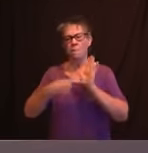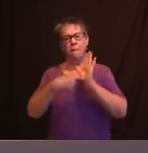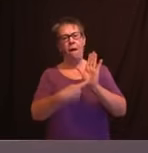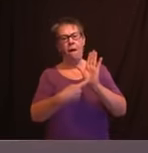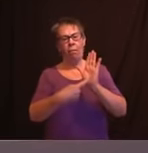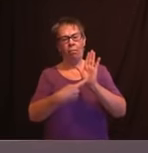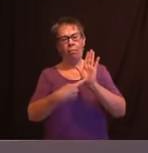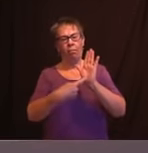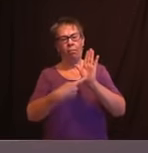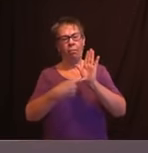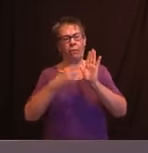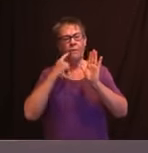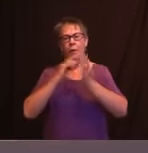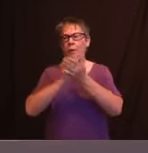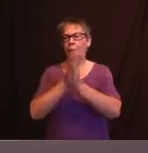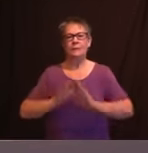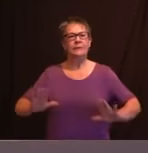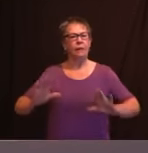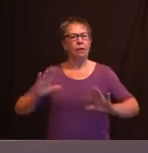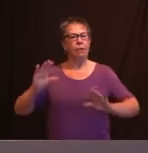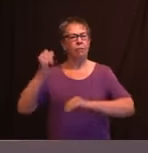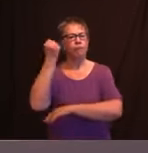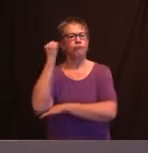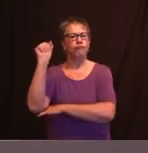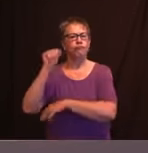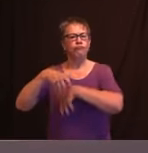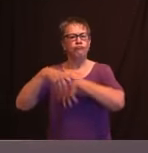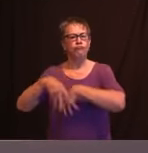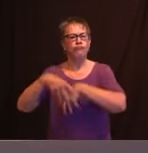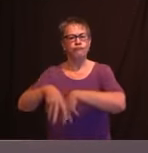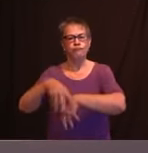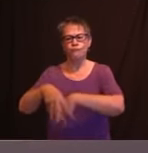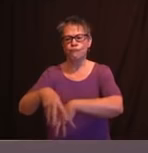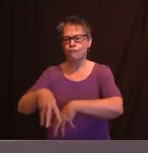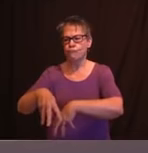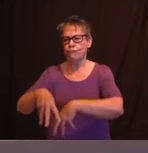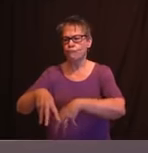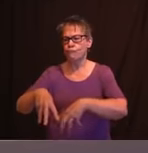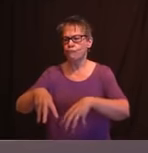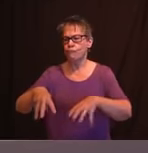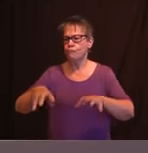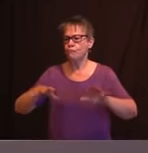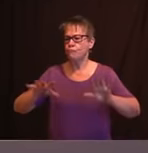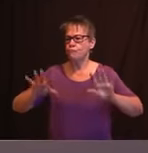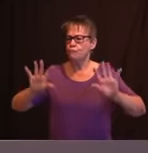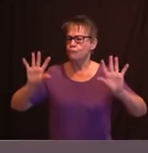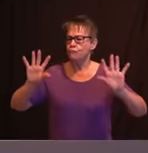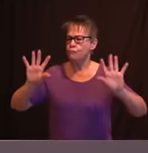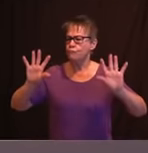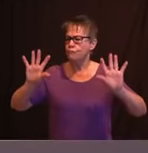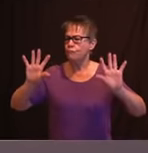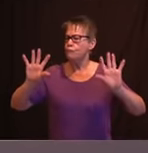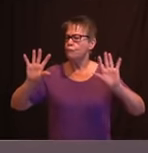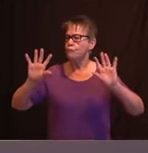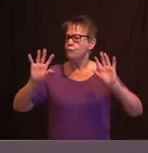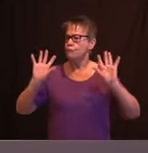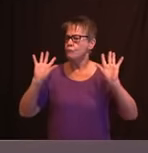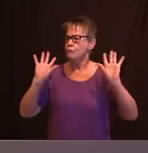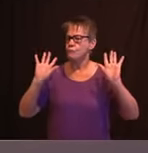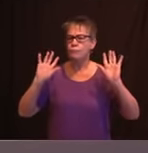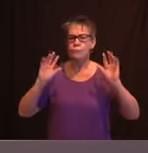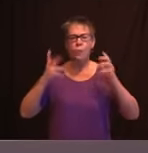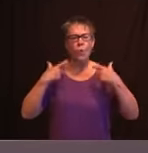the systemic racism in an unvarnished way, but also in an extraordinarily peaceful way. In many